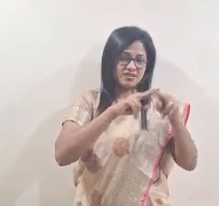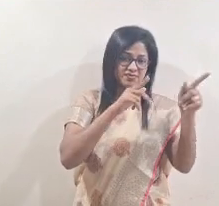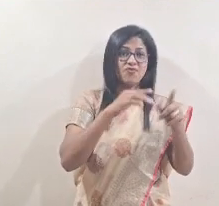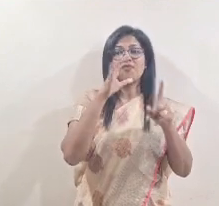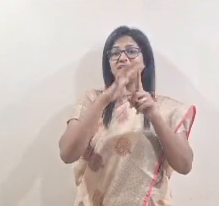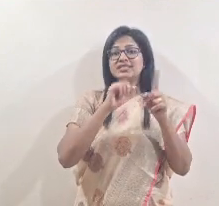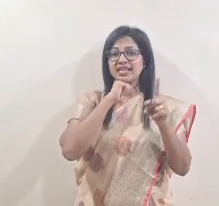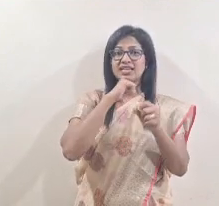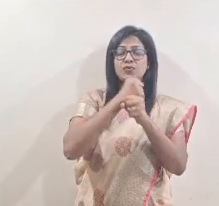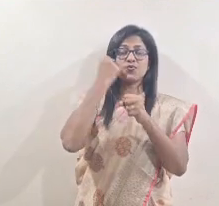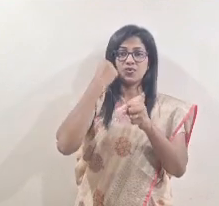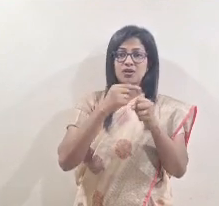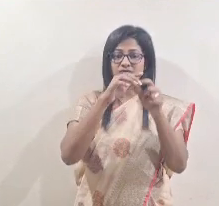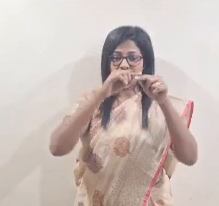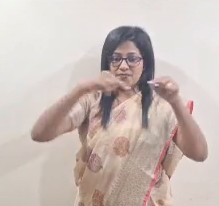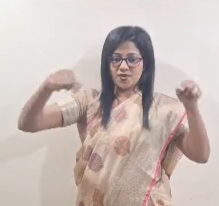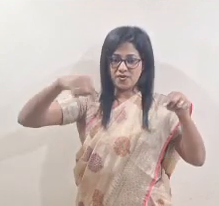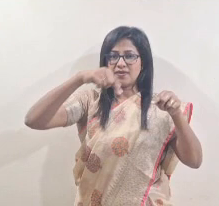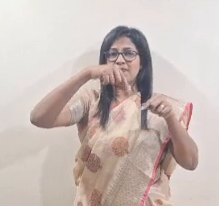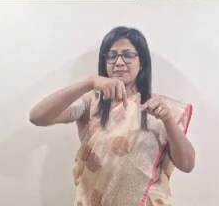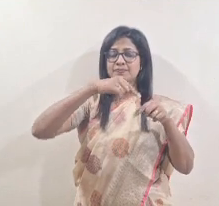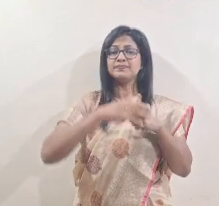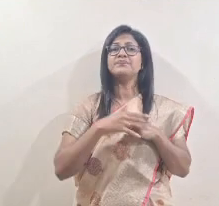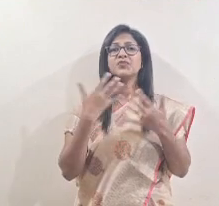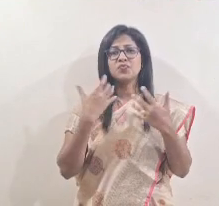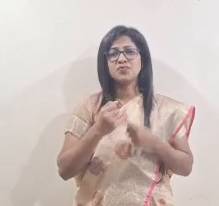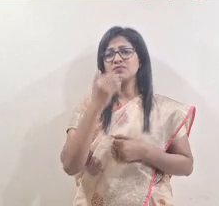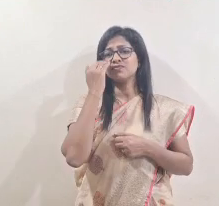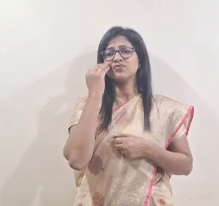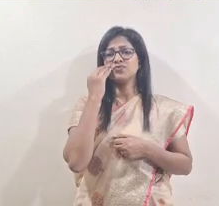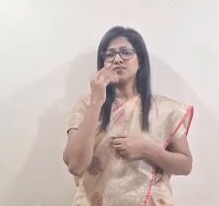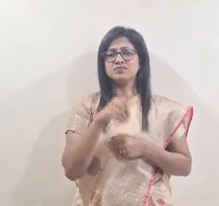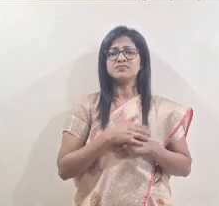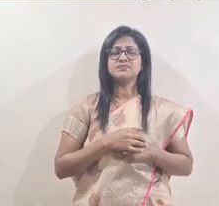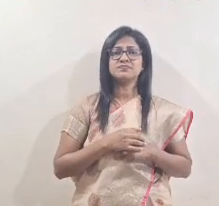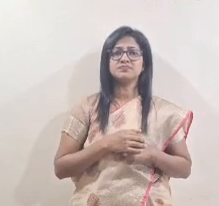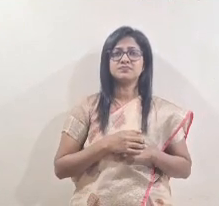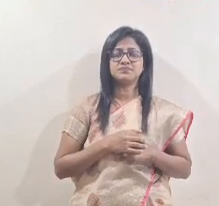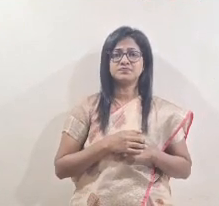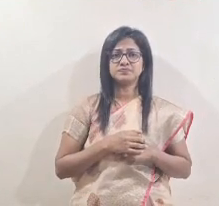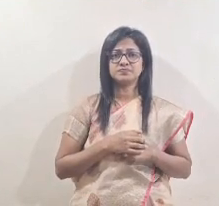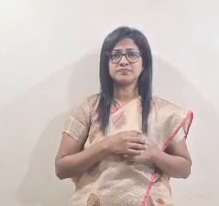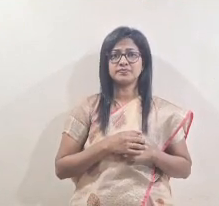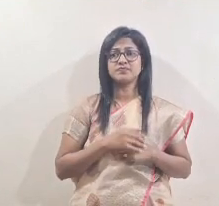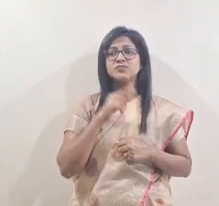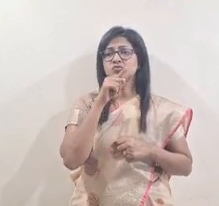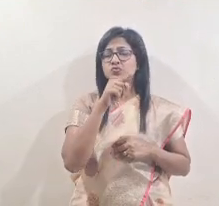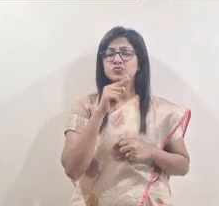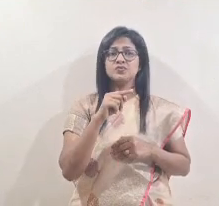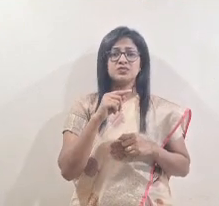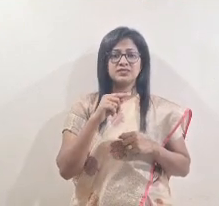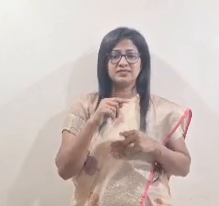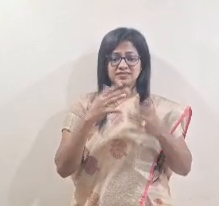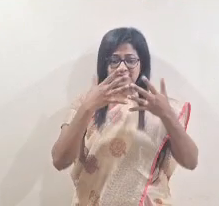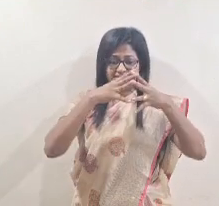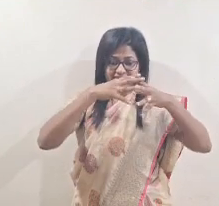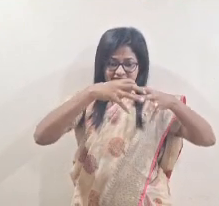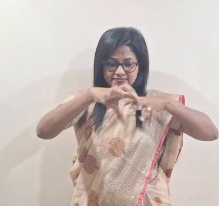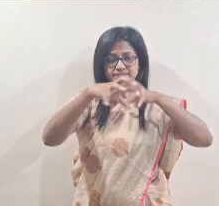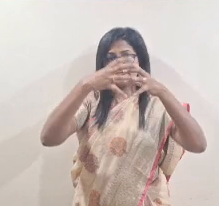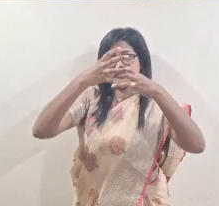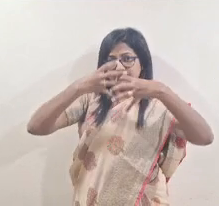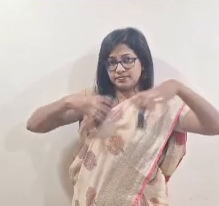Gurgaon border. So I also want to know one thing as to how do you plan to disaggregate